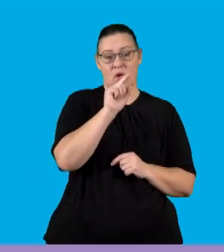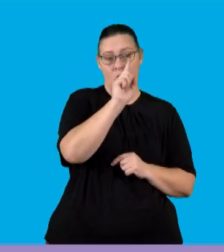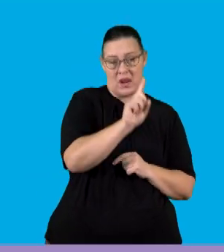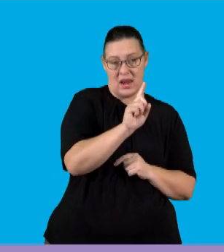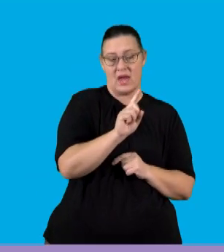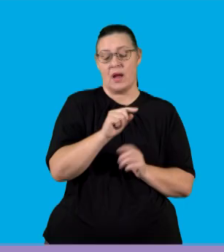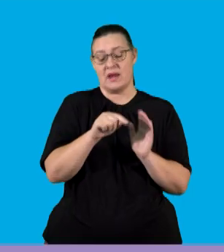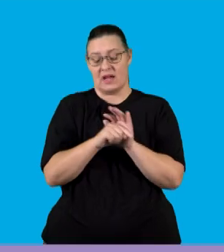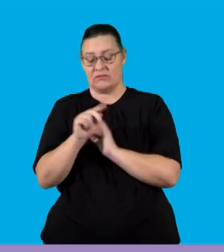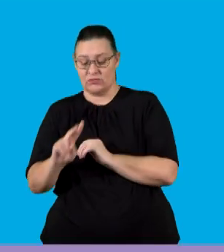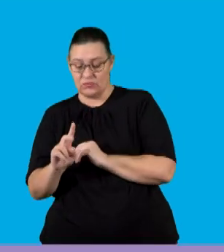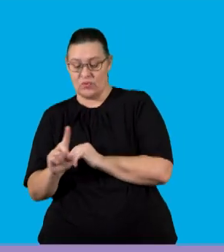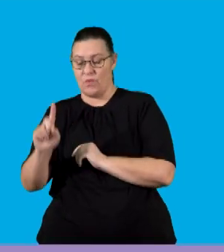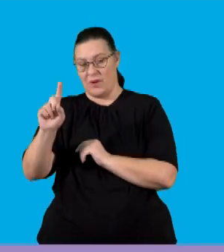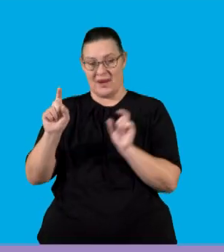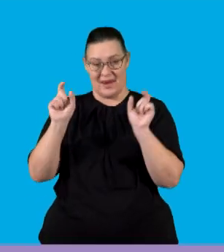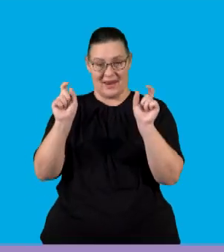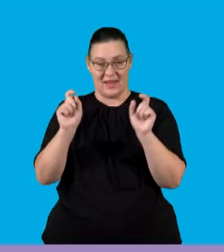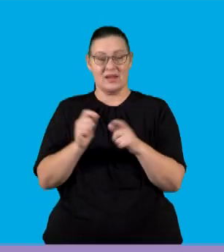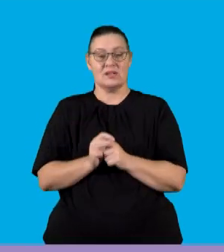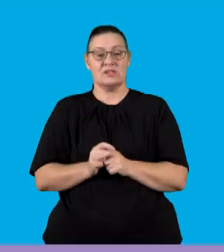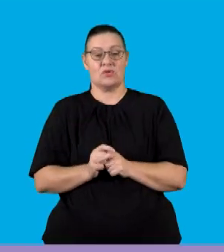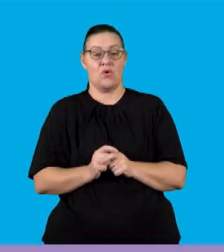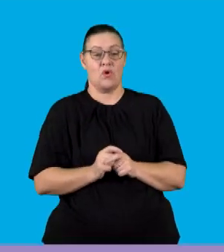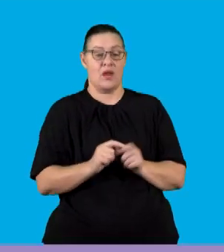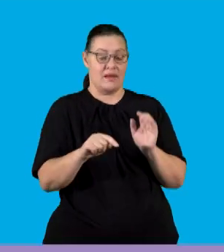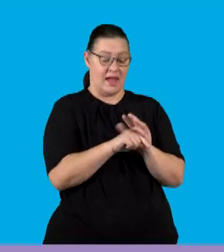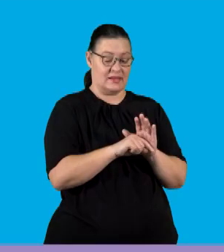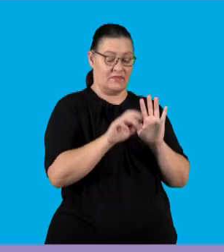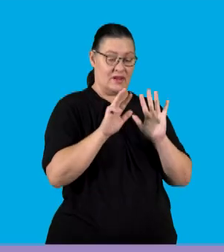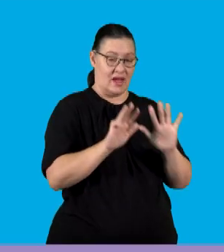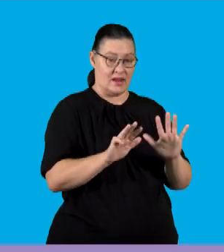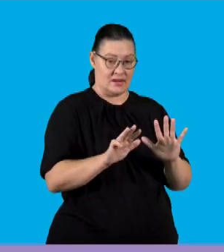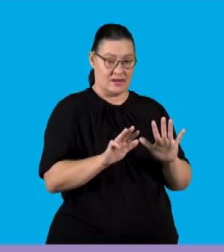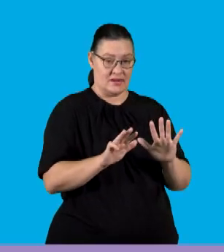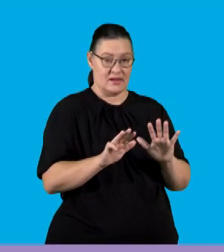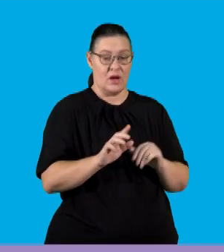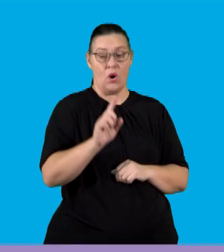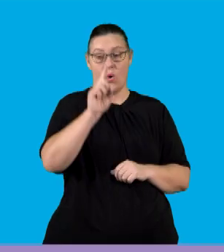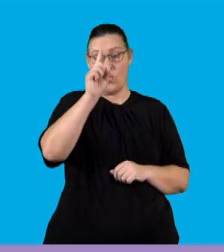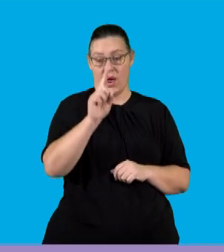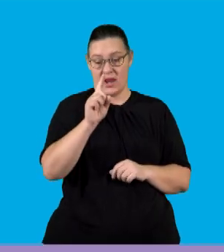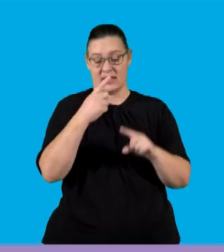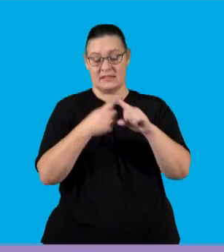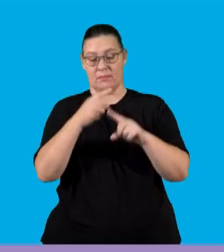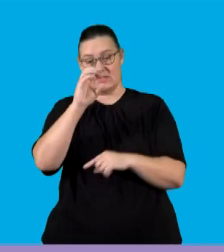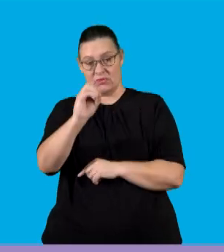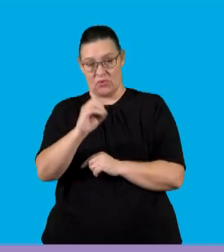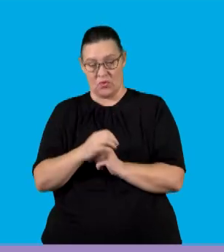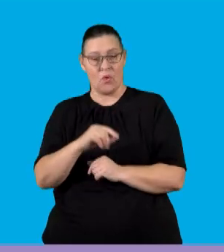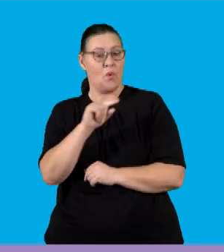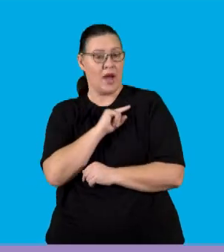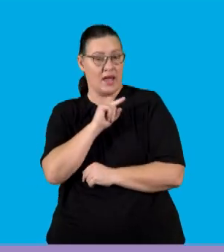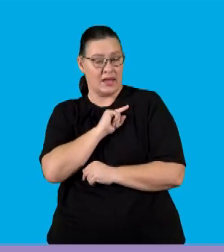1. So now we have a negative 9 and we have an exponent 1 multiplied by 0